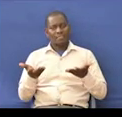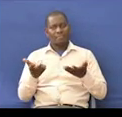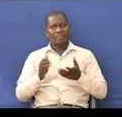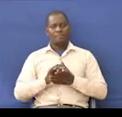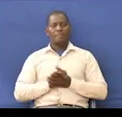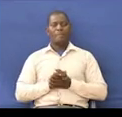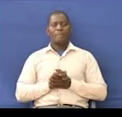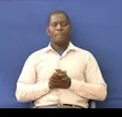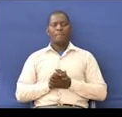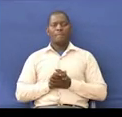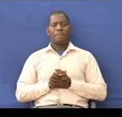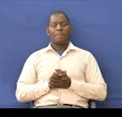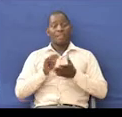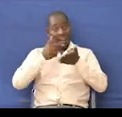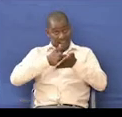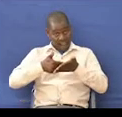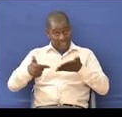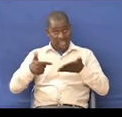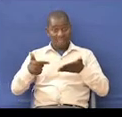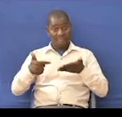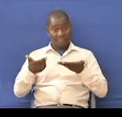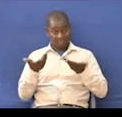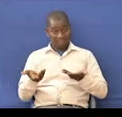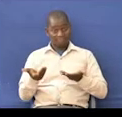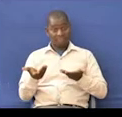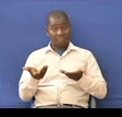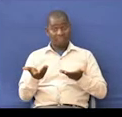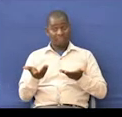is the name